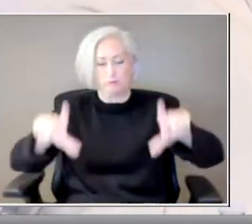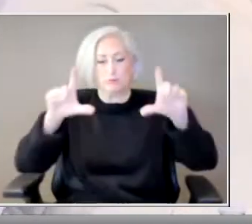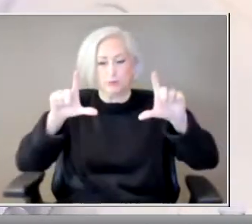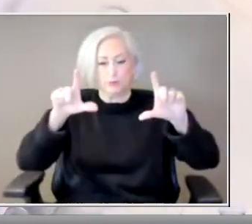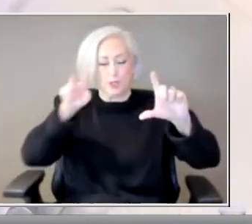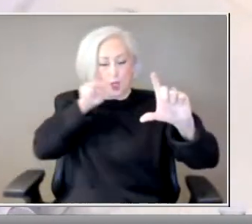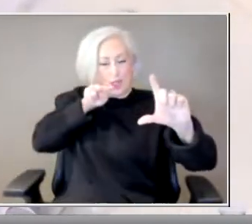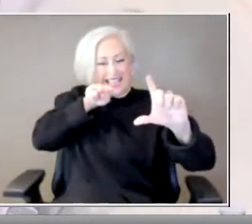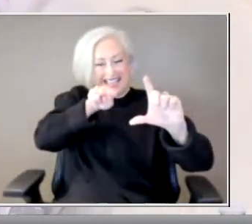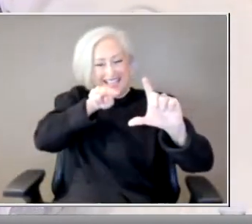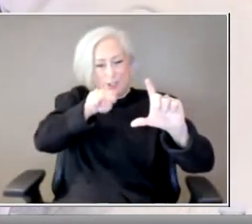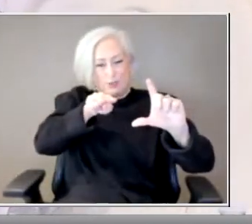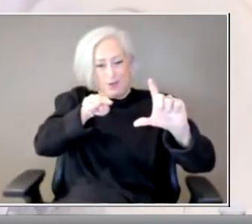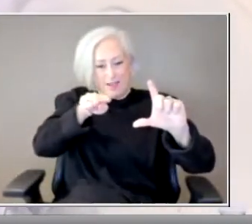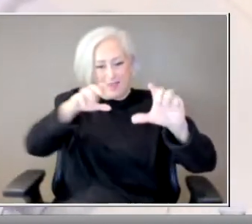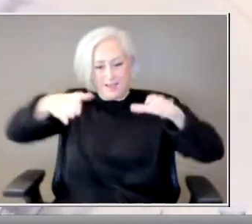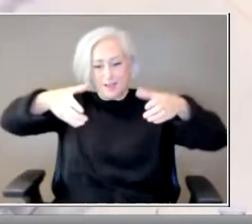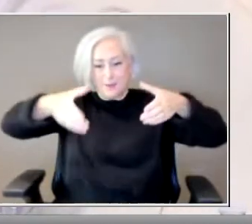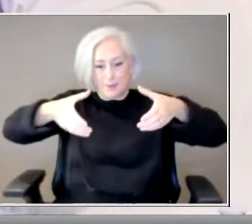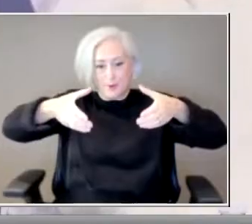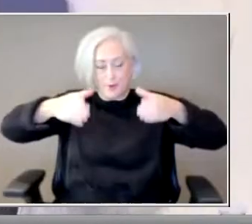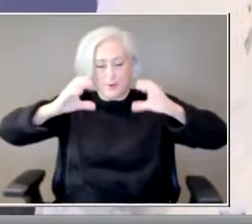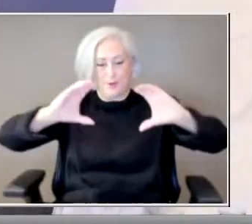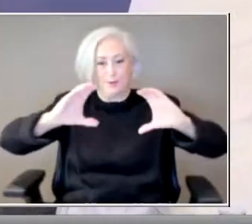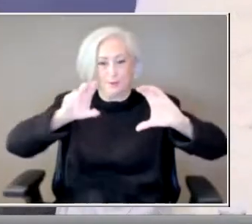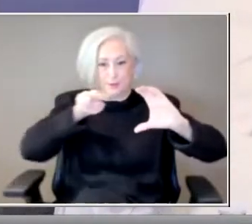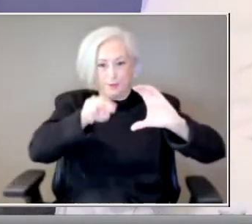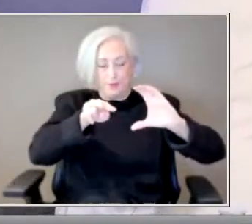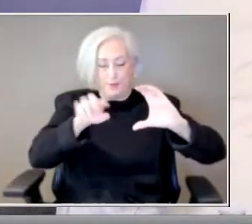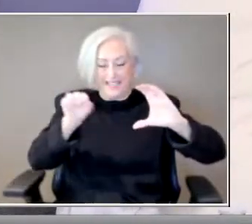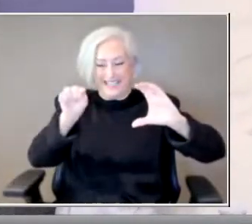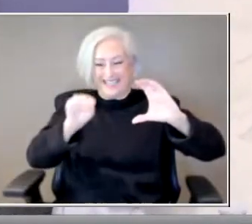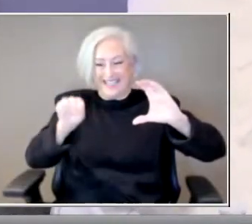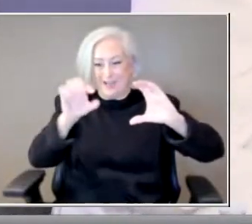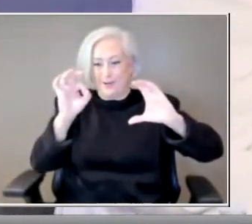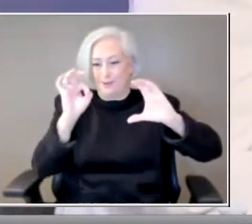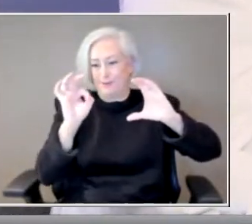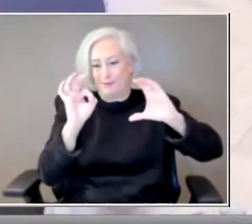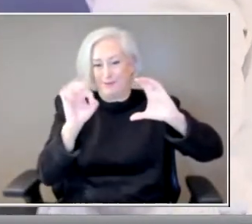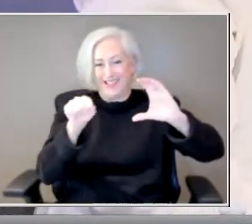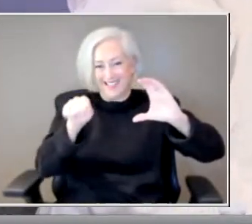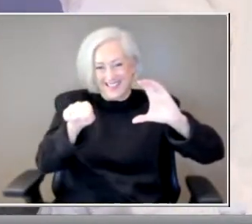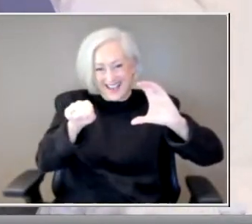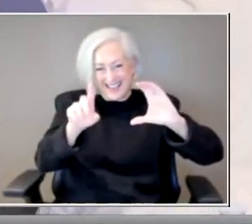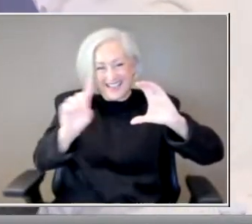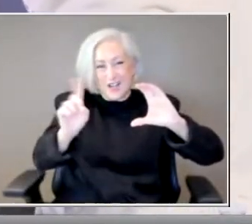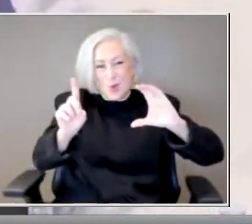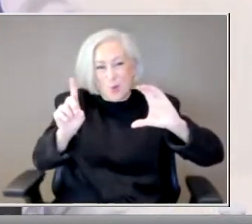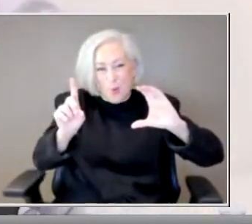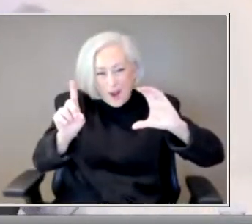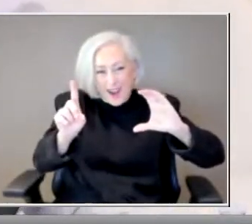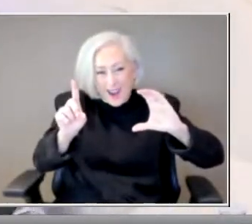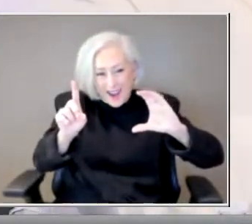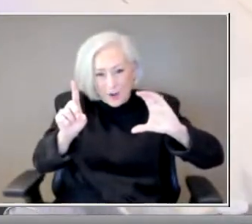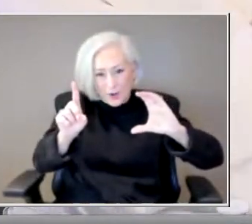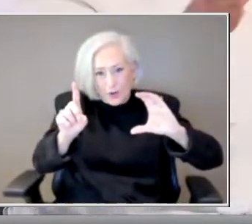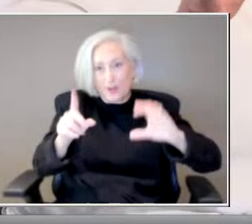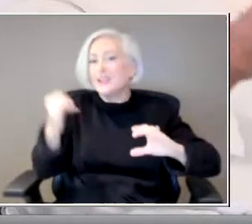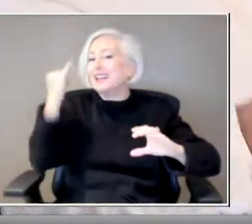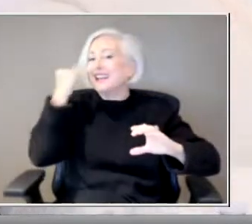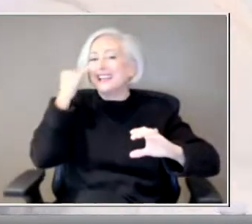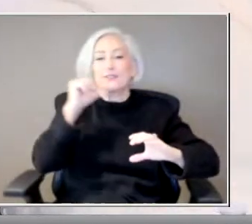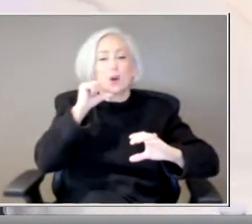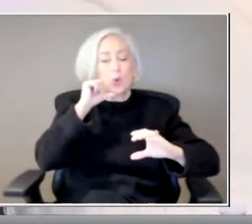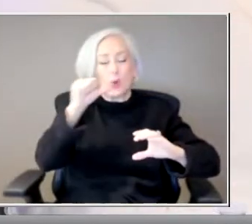that's stroked out, as opposed to if we had not opened it up, this whole wedge would be white, and that would indicate